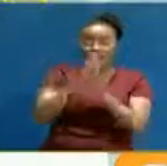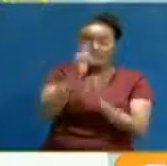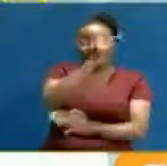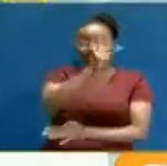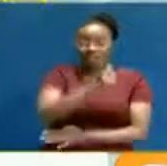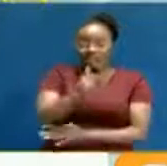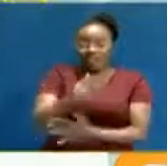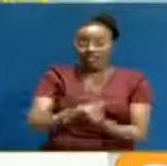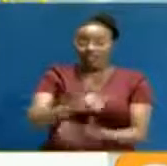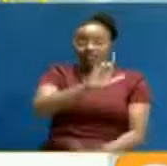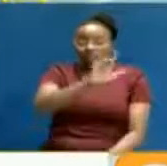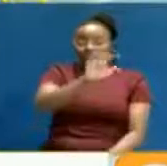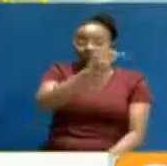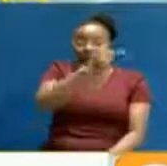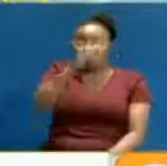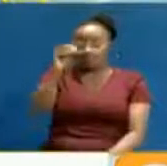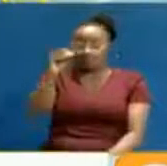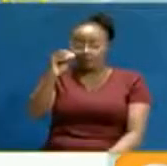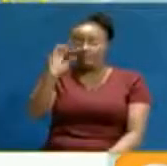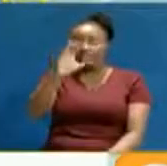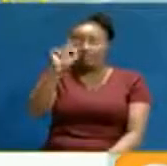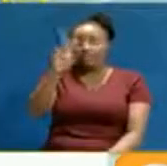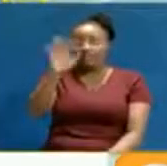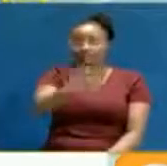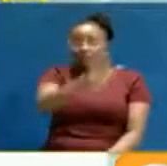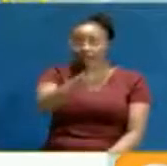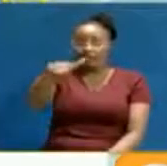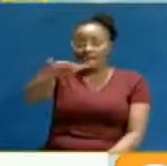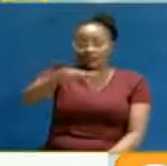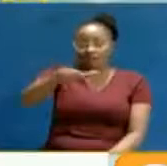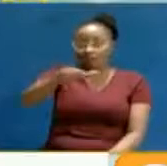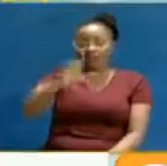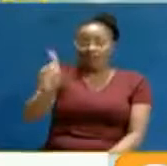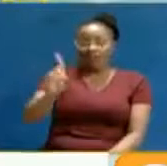Tanzania. Stephen Leto, Citizen TV, Parliament Buildings, Nairobi.